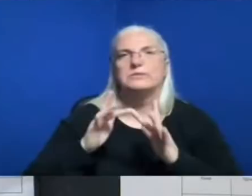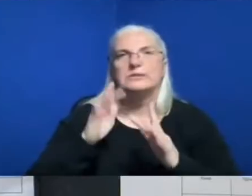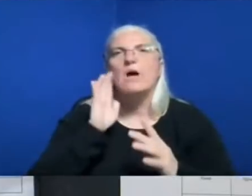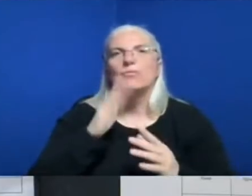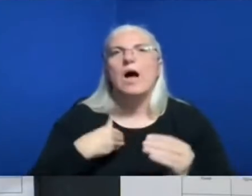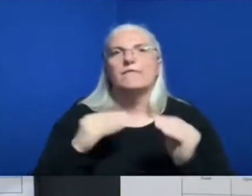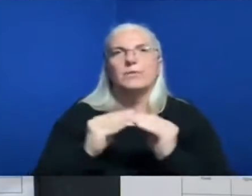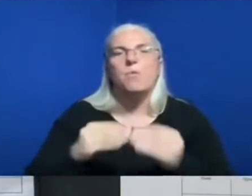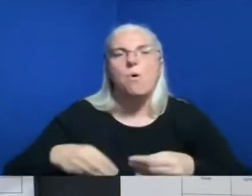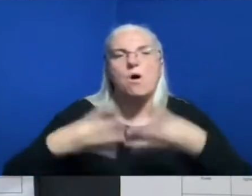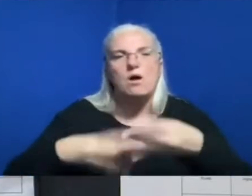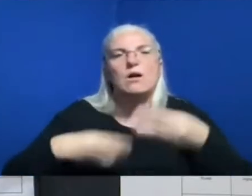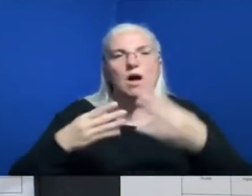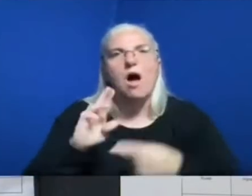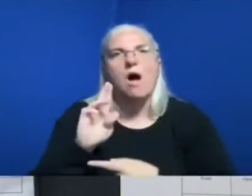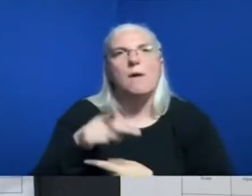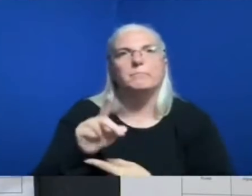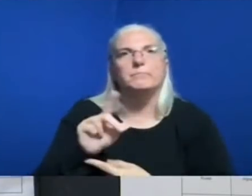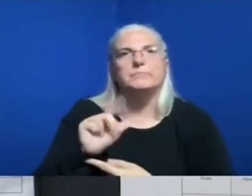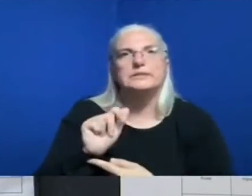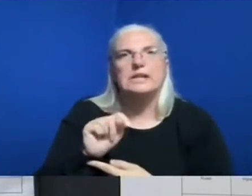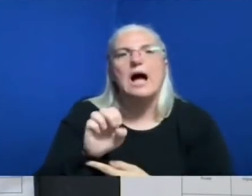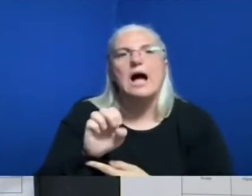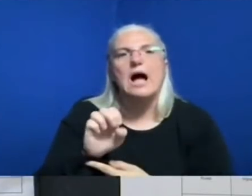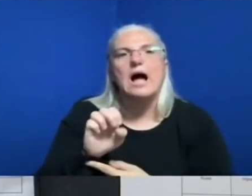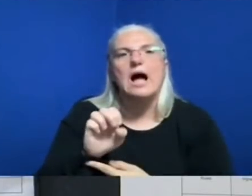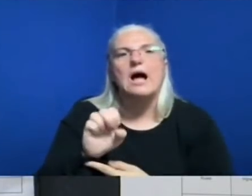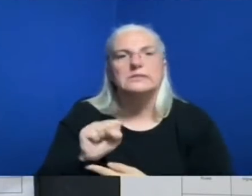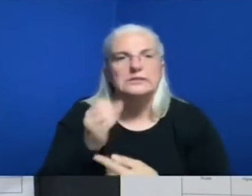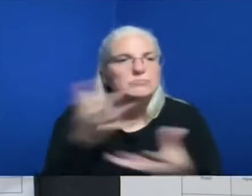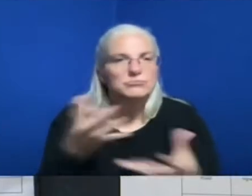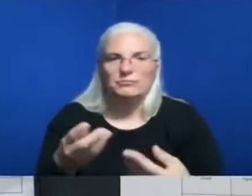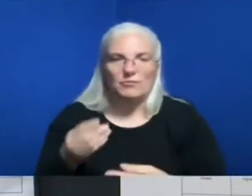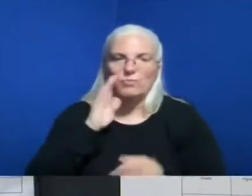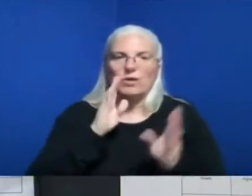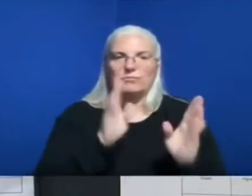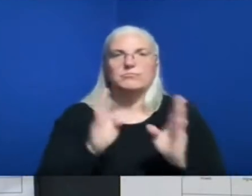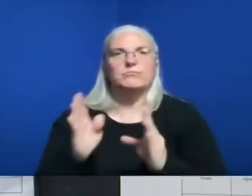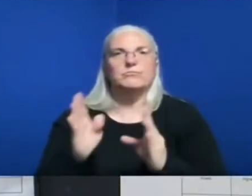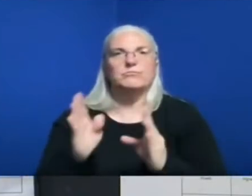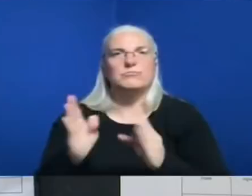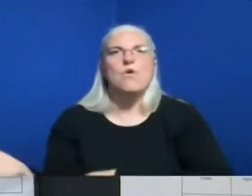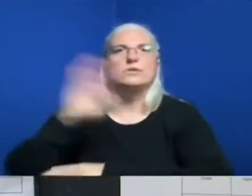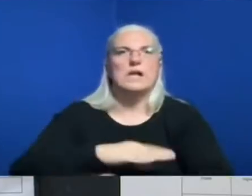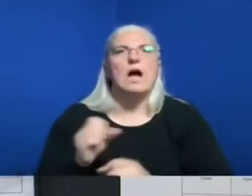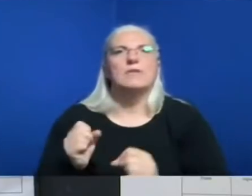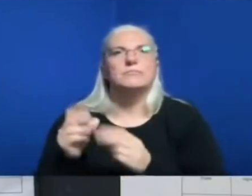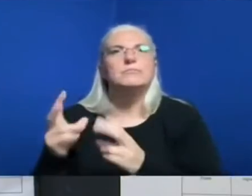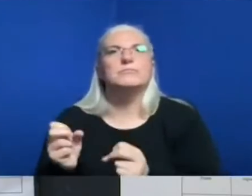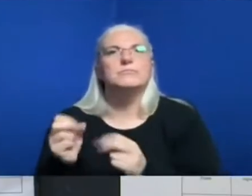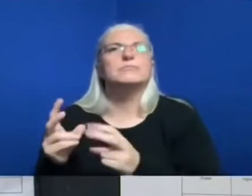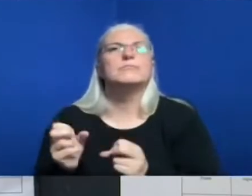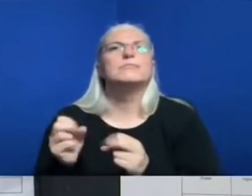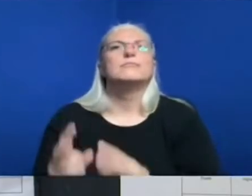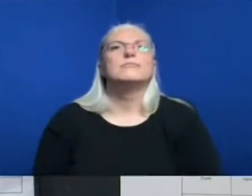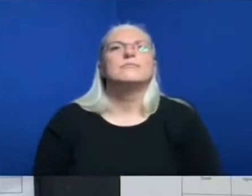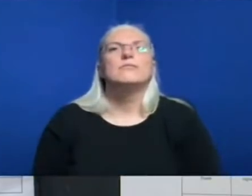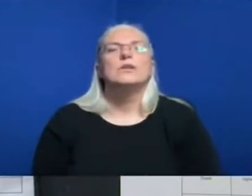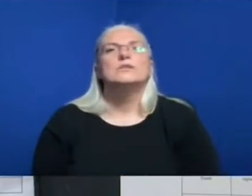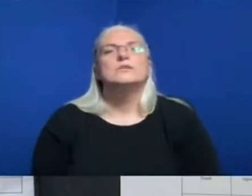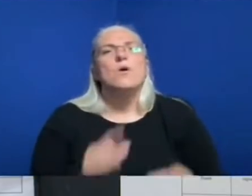that choice or that decision. And then I would like to remind residents in that area who